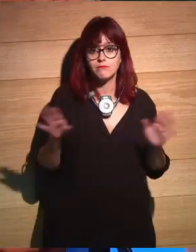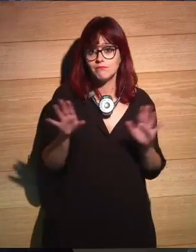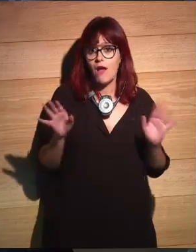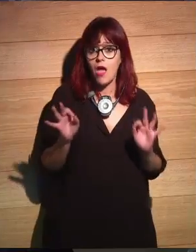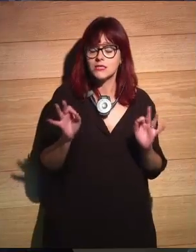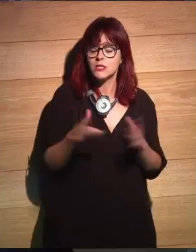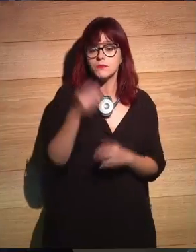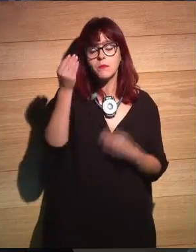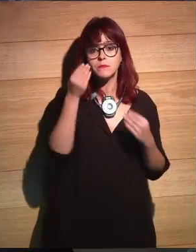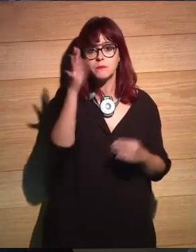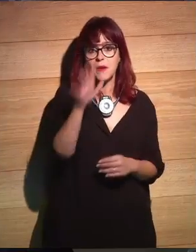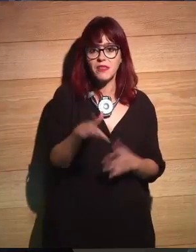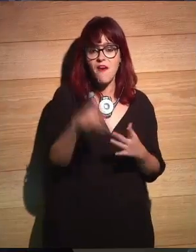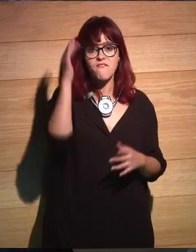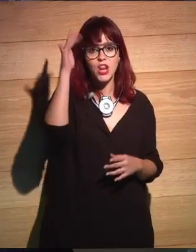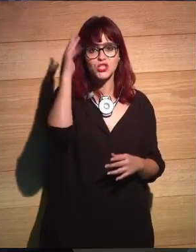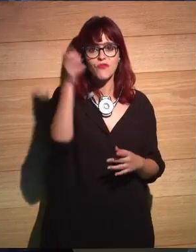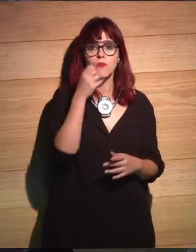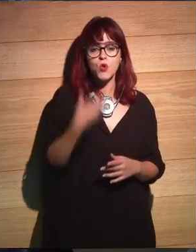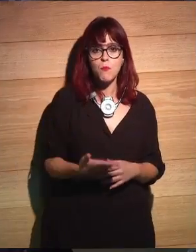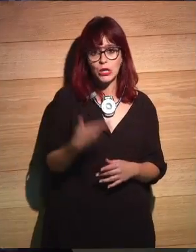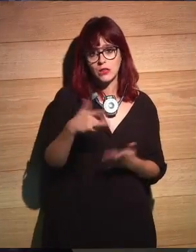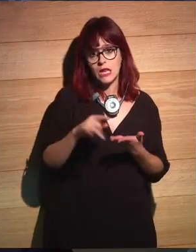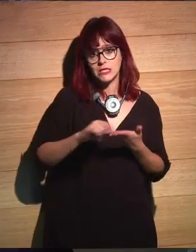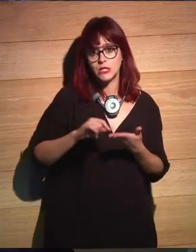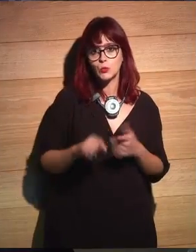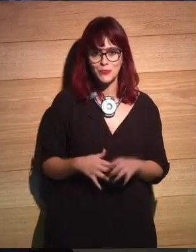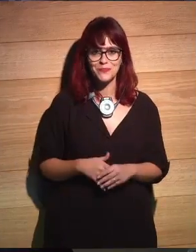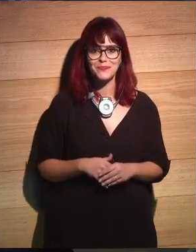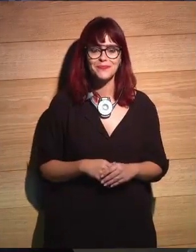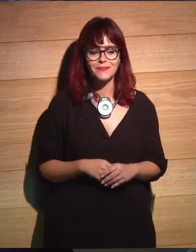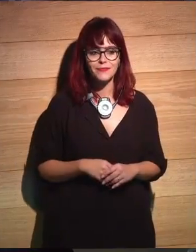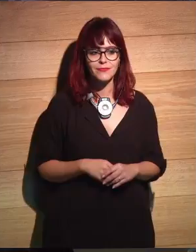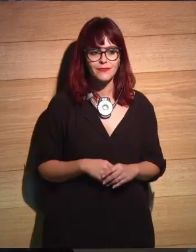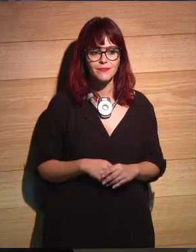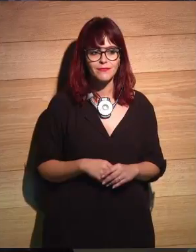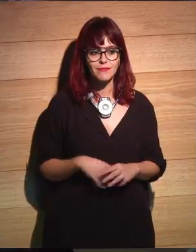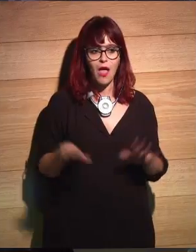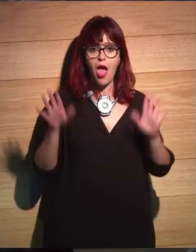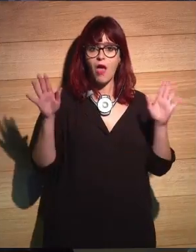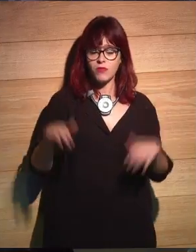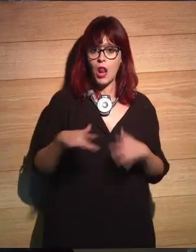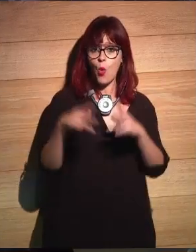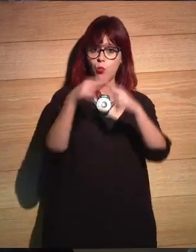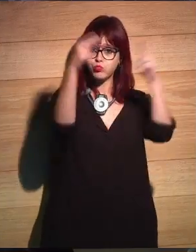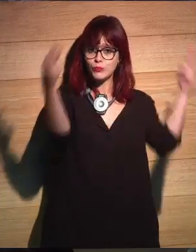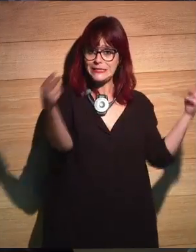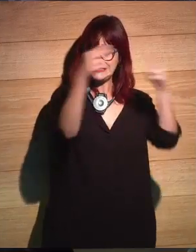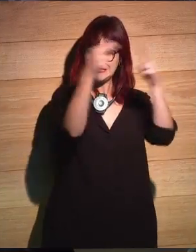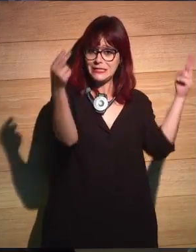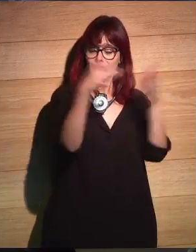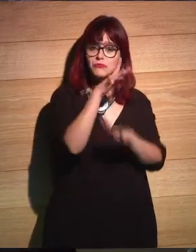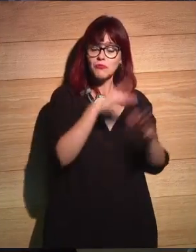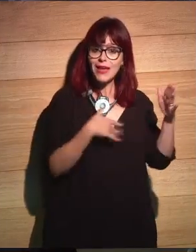and the fragility of the word. And I think this is a philosophical aspect that's very important in writing.